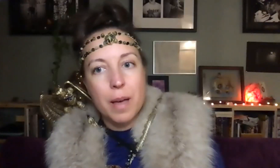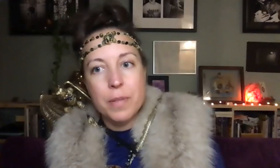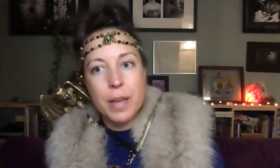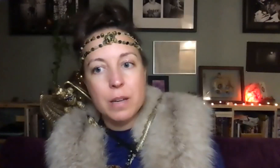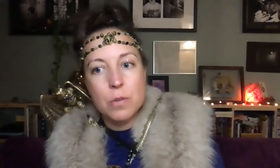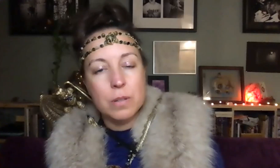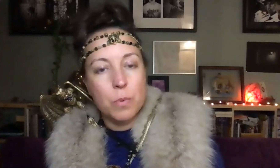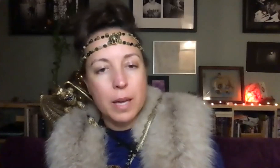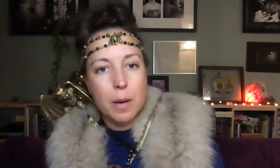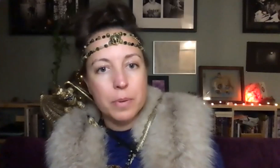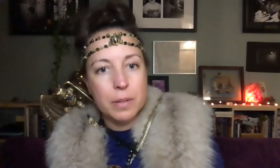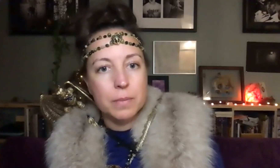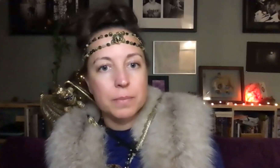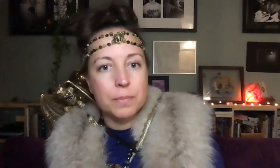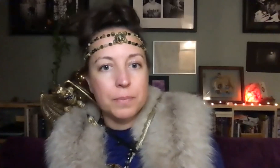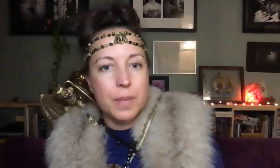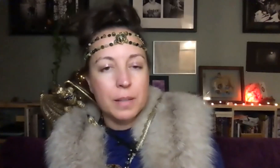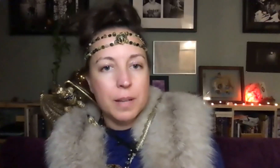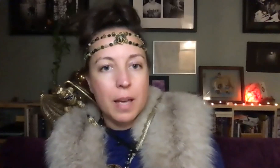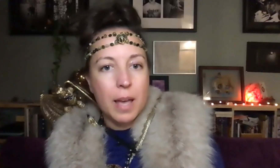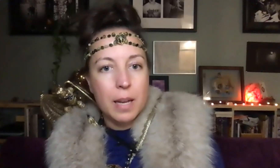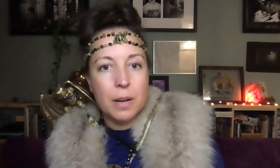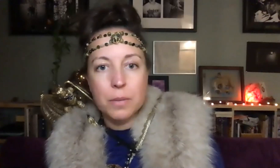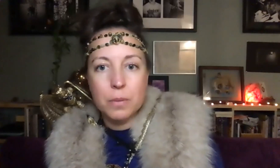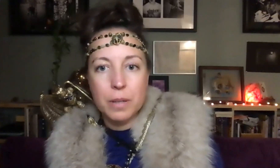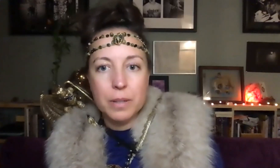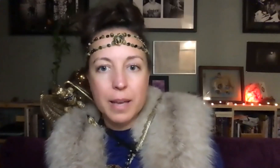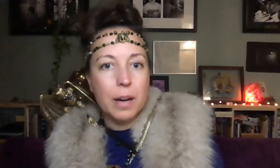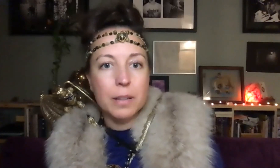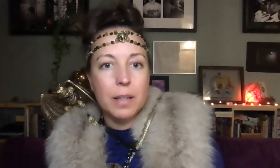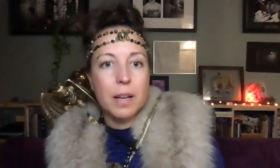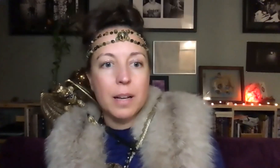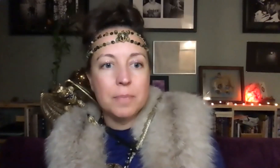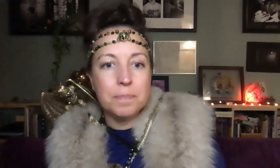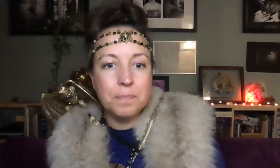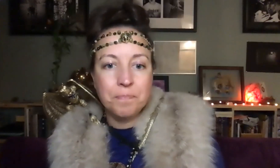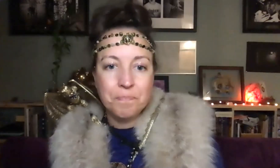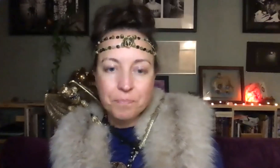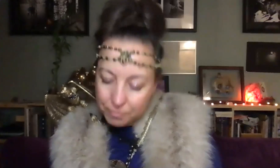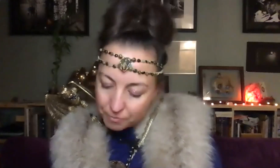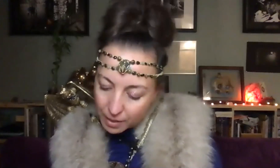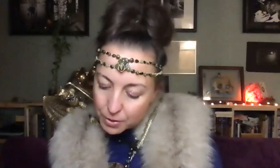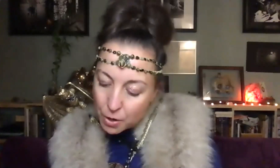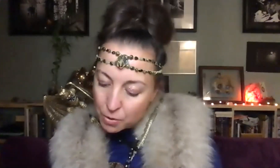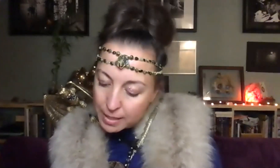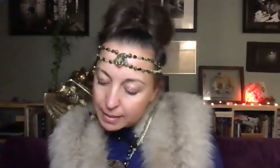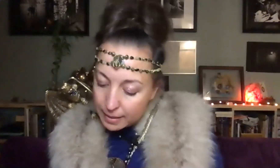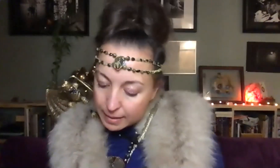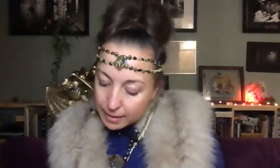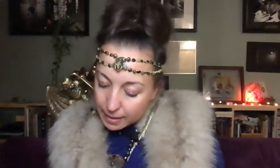with them, and then you just wake up and they stay hanging out wherever they are.